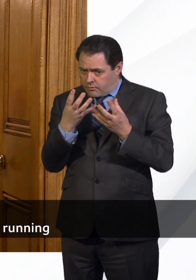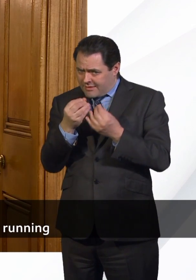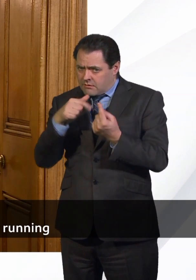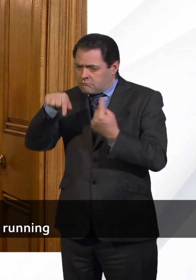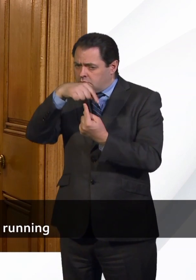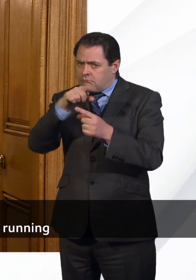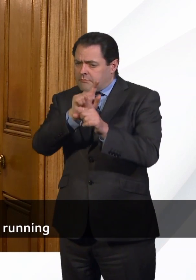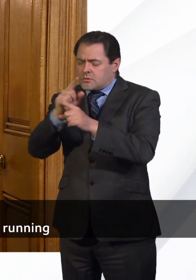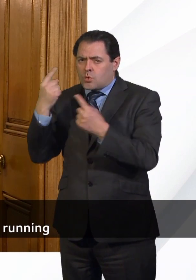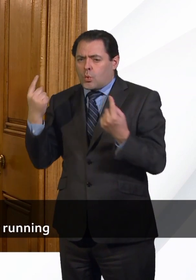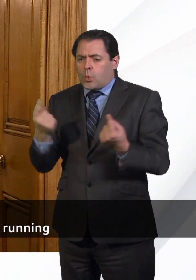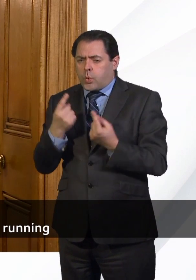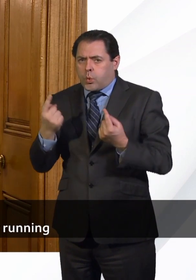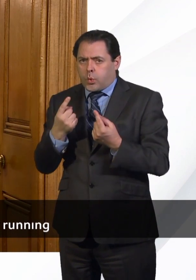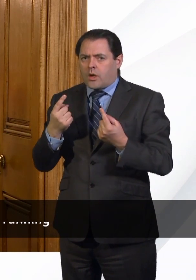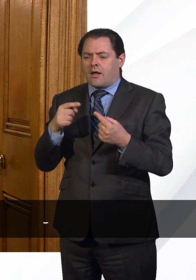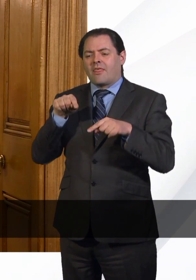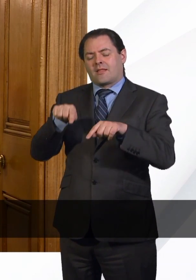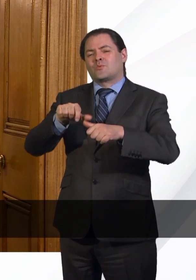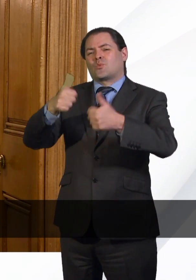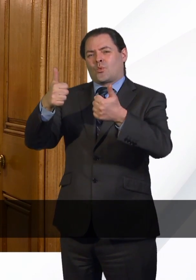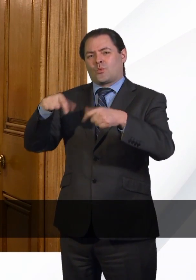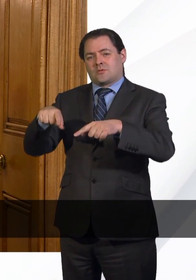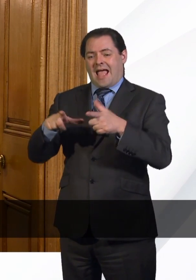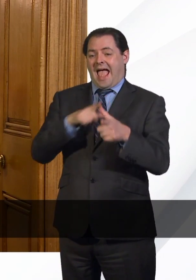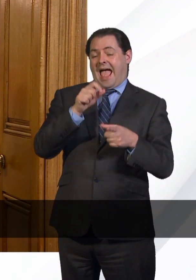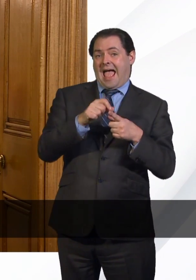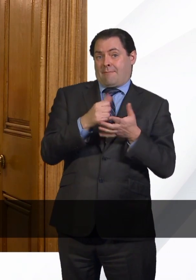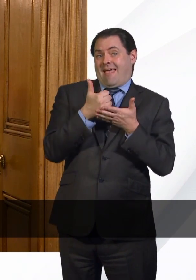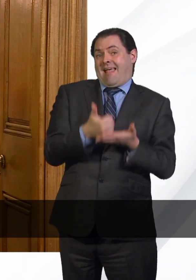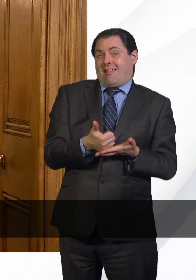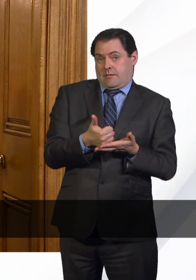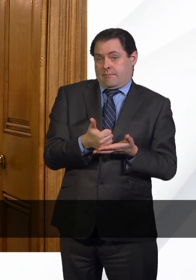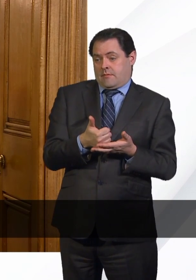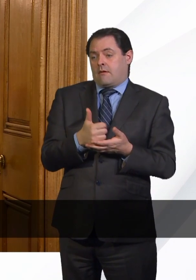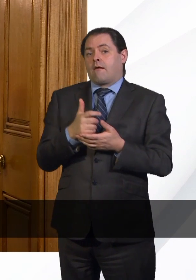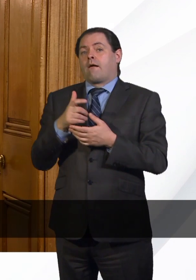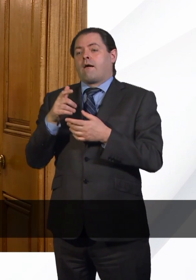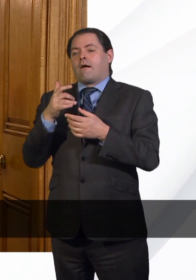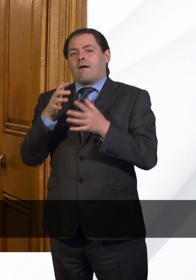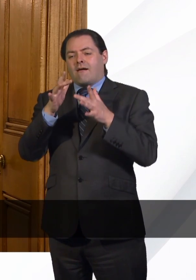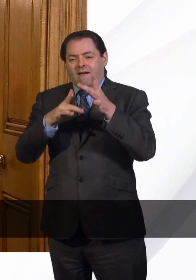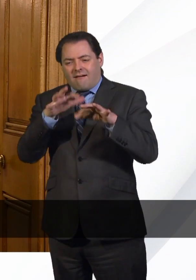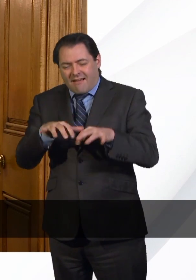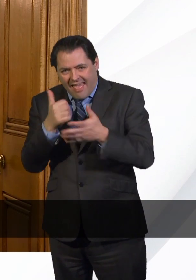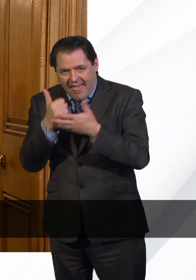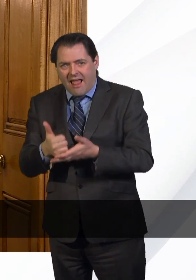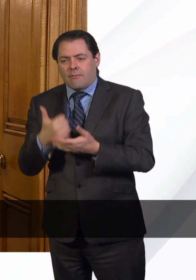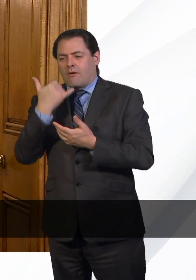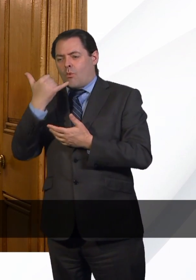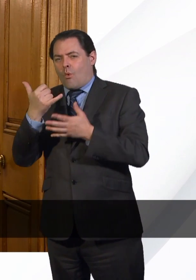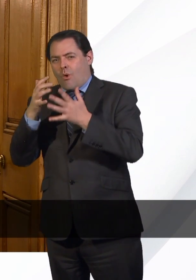highly effective. It's just more effective the fewer the number of new cases. So these are all matters